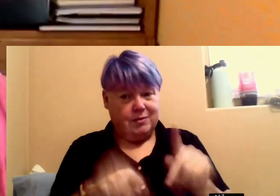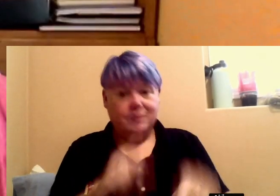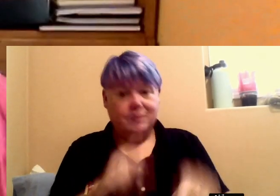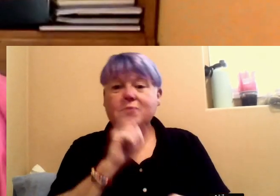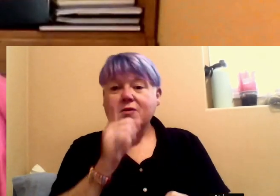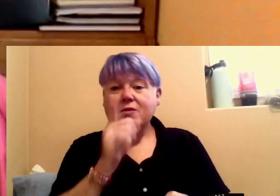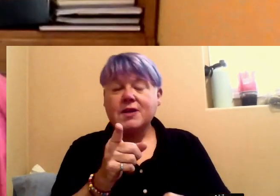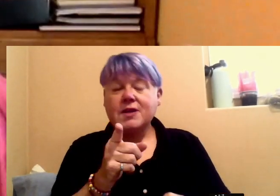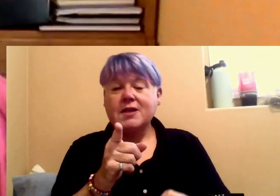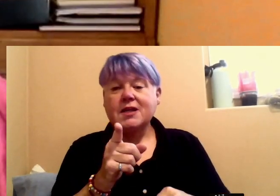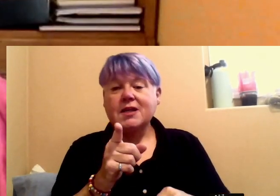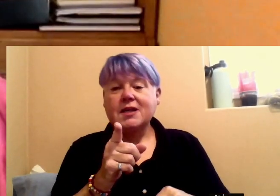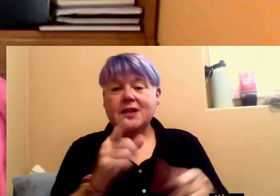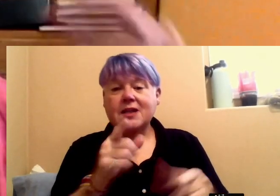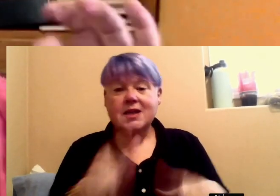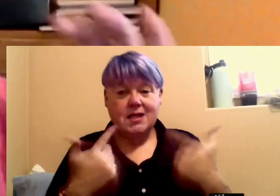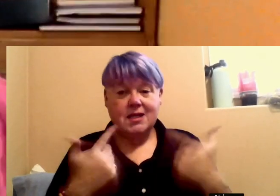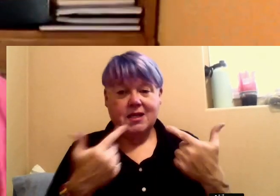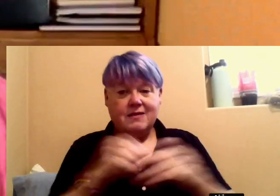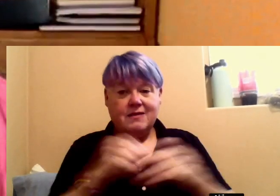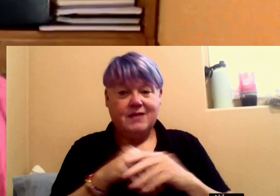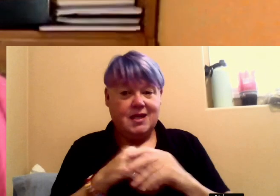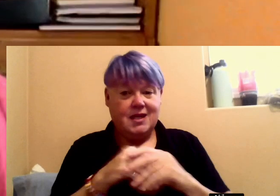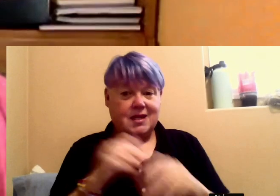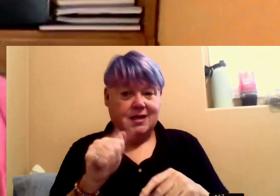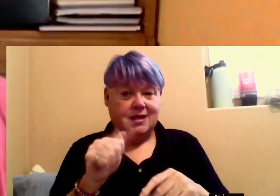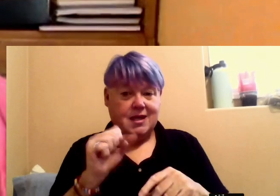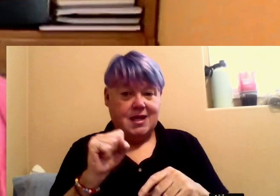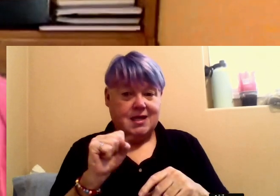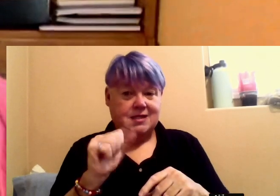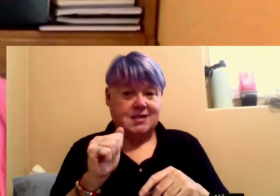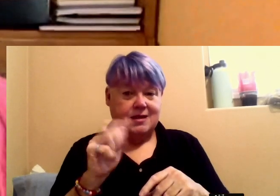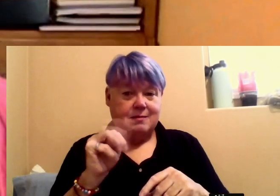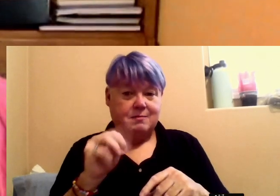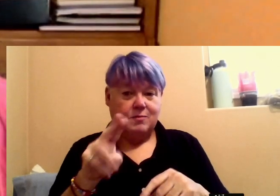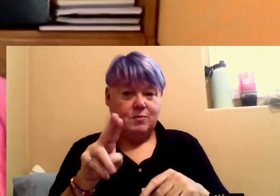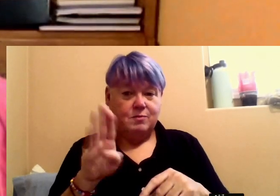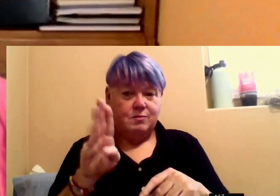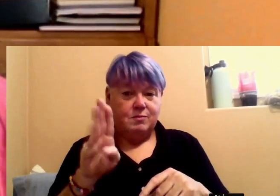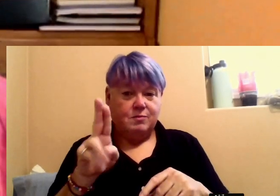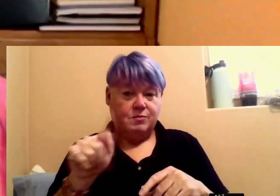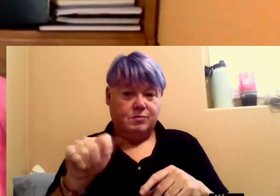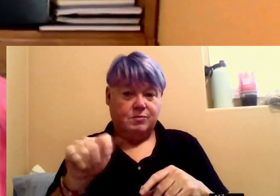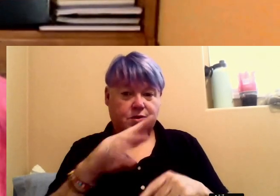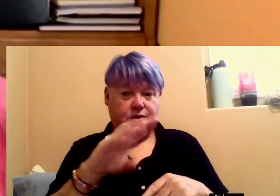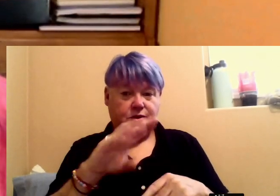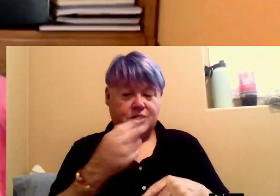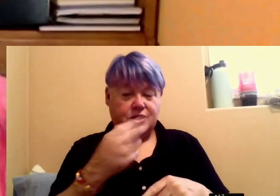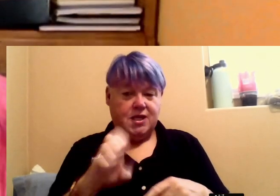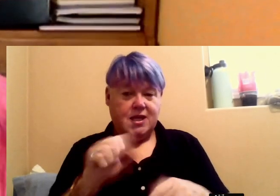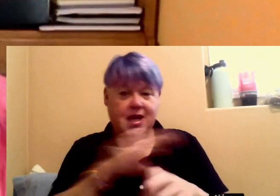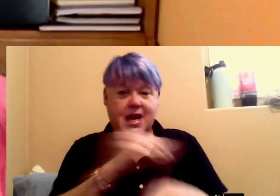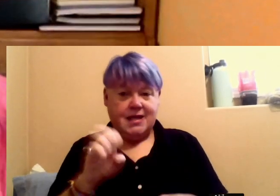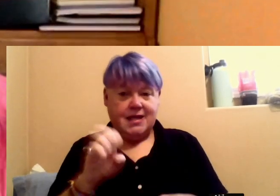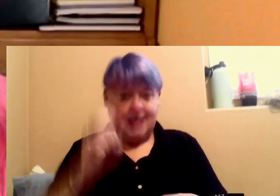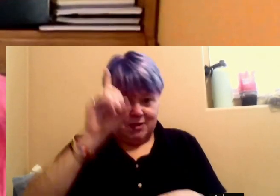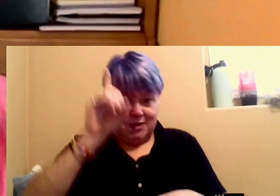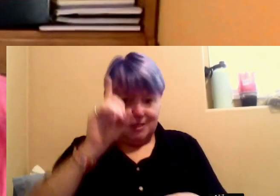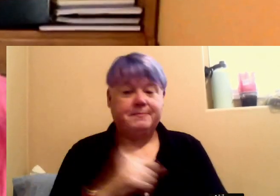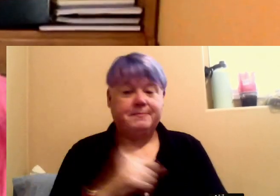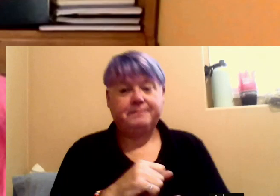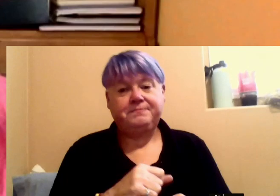realistically live in Amisquatchie and in Edmonton. People from all corners of the world have lived in this city